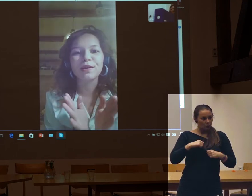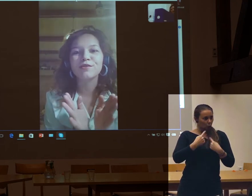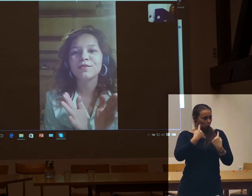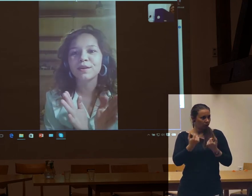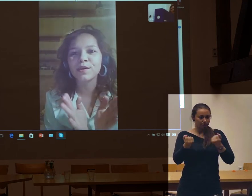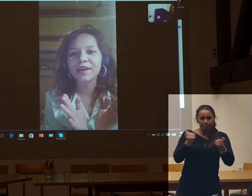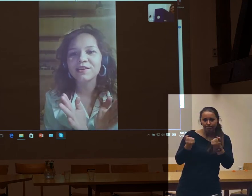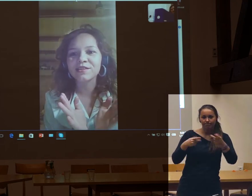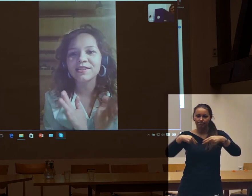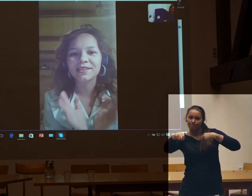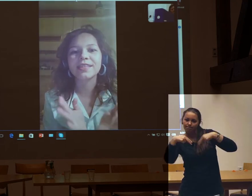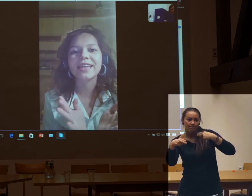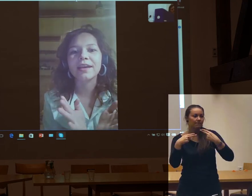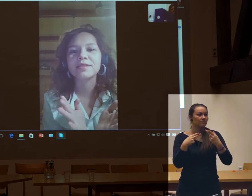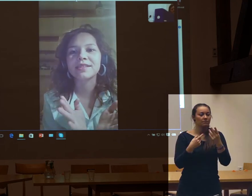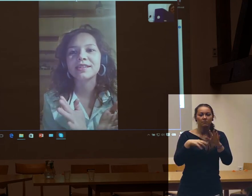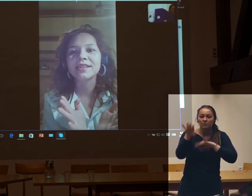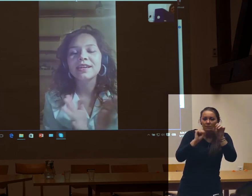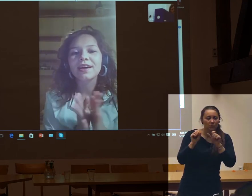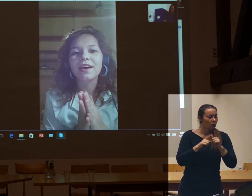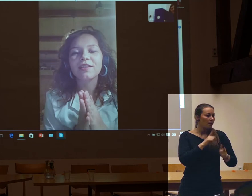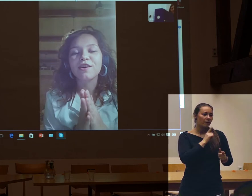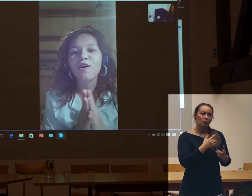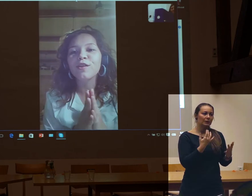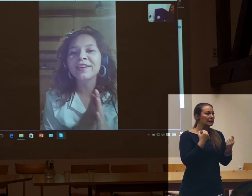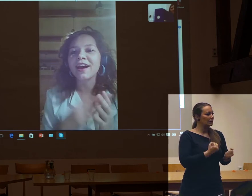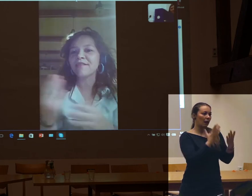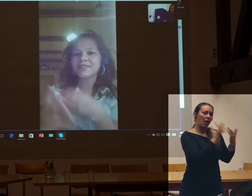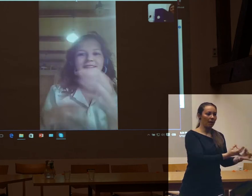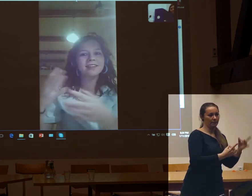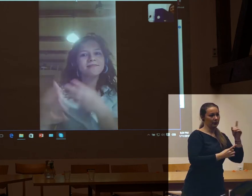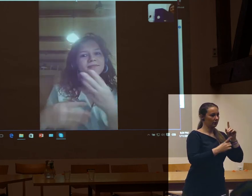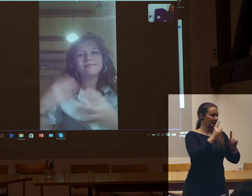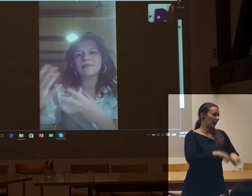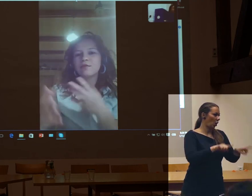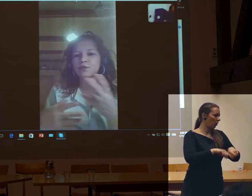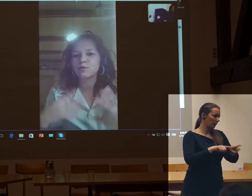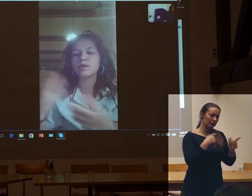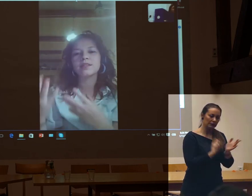huge amount of the communicational stereotypes, and only after